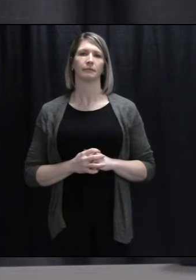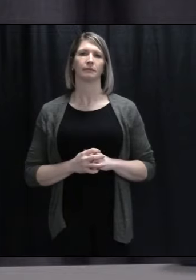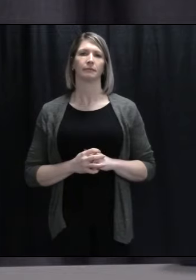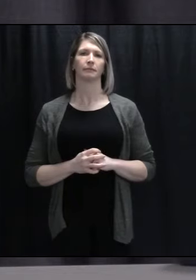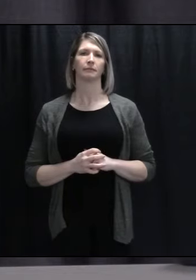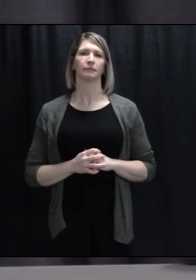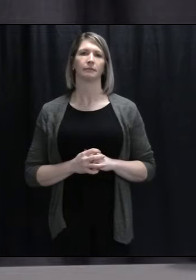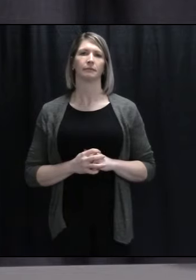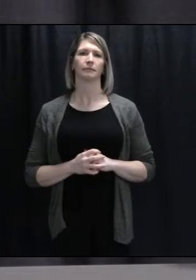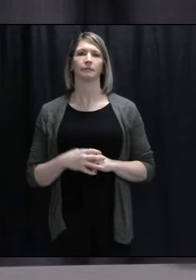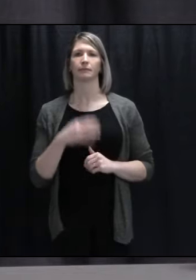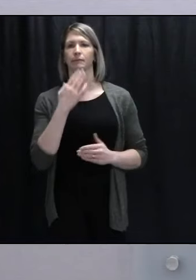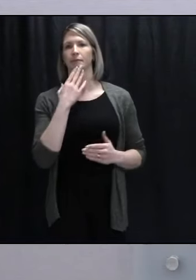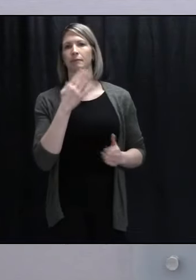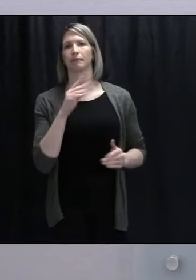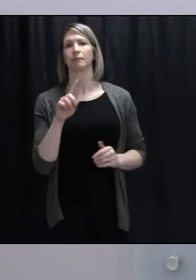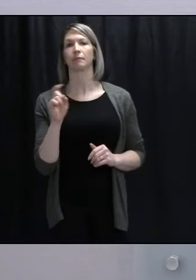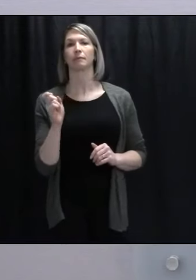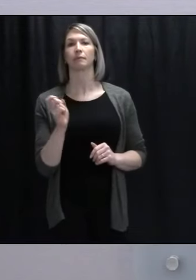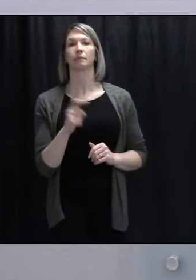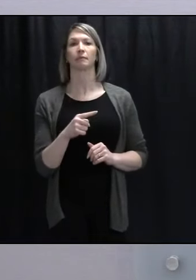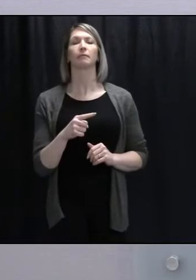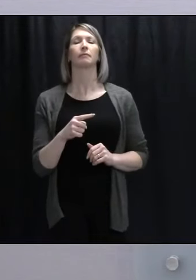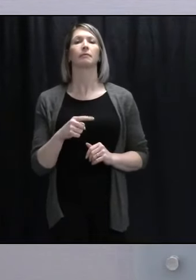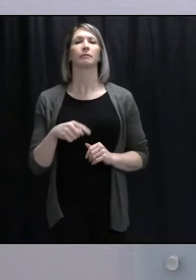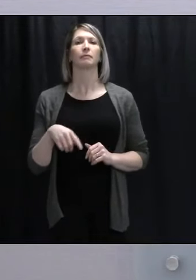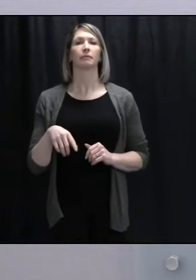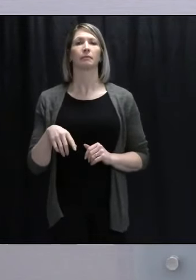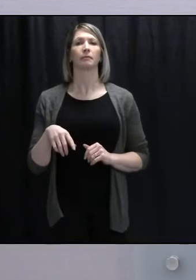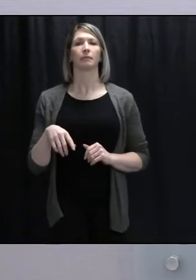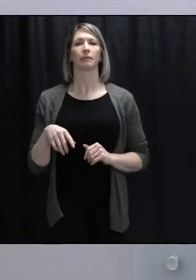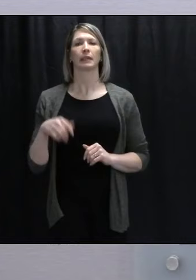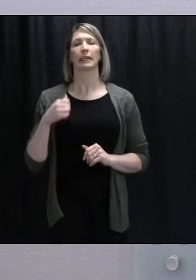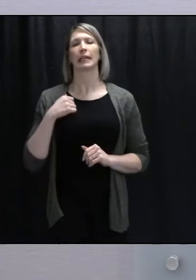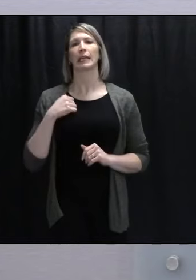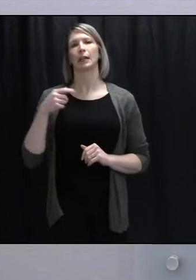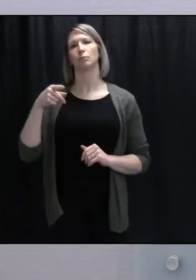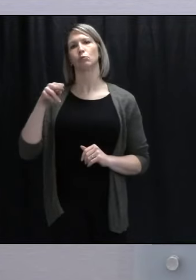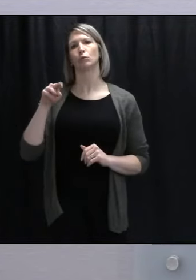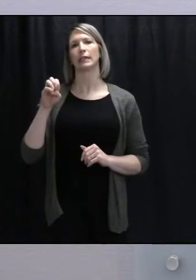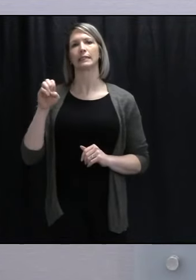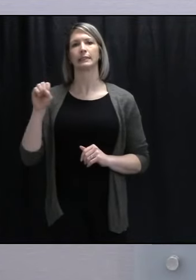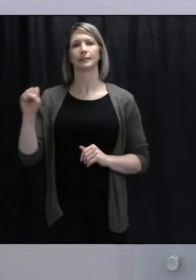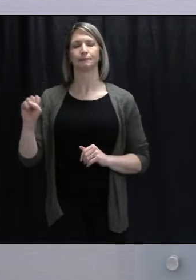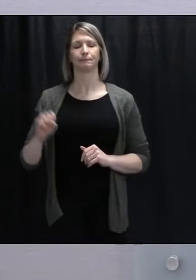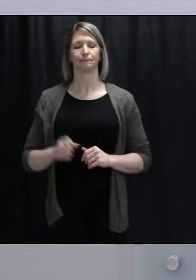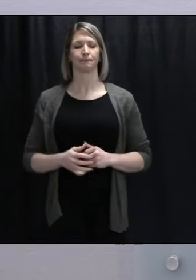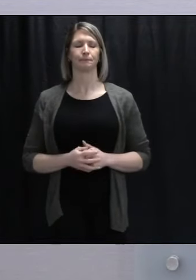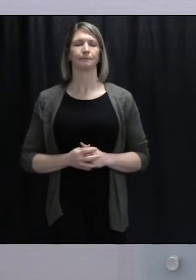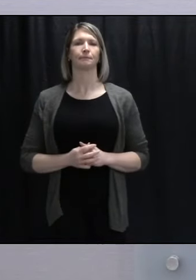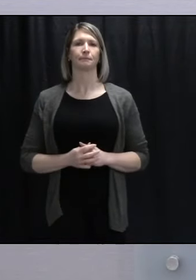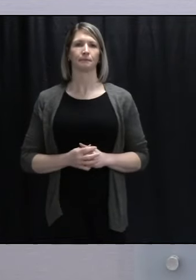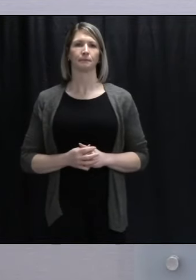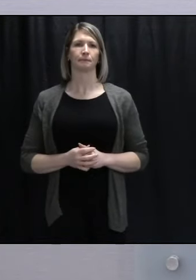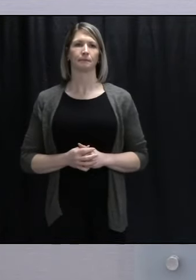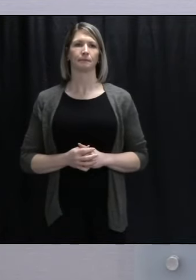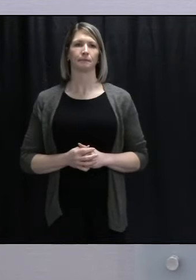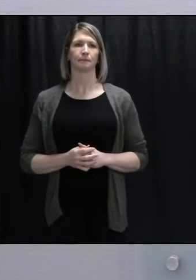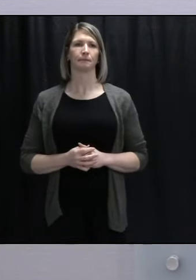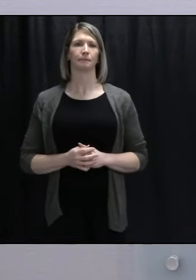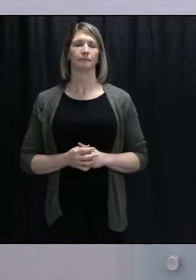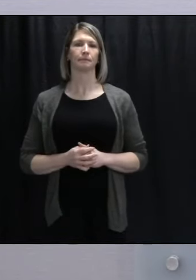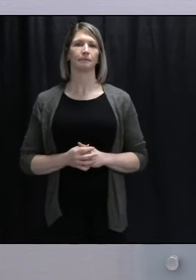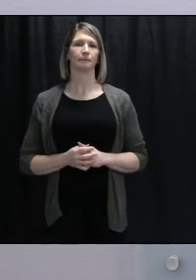Thank you. The next question is from Holly Mackenzie-Suter from the Canadian Press. Please go ahead.